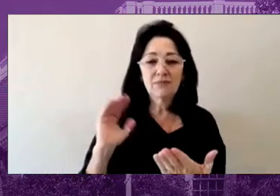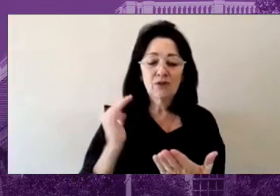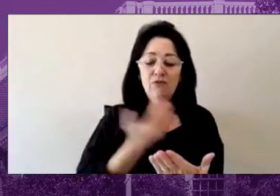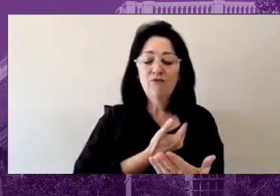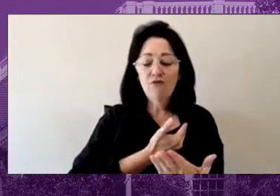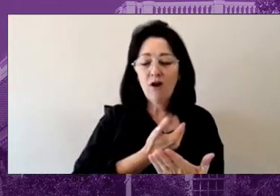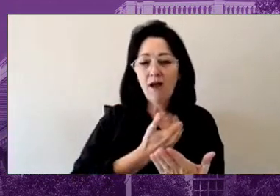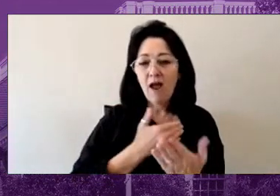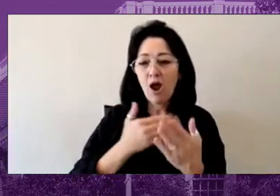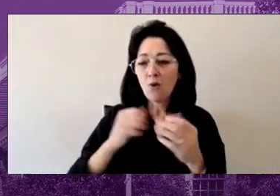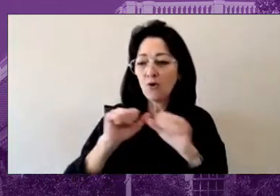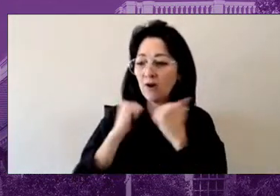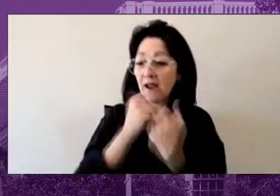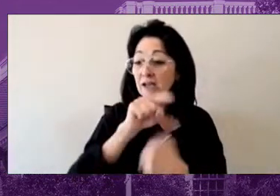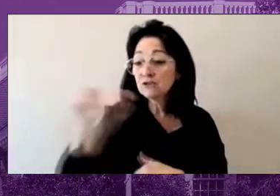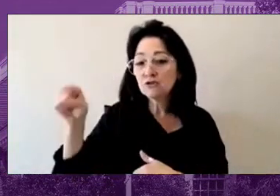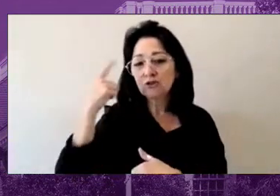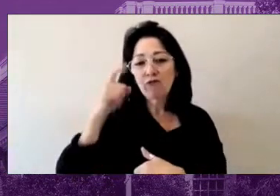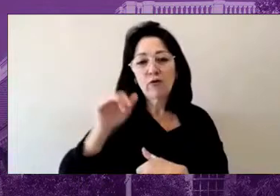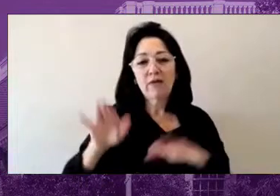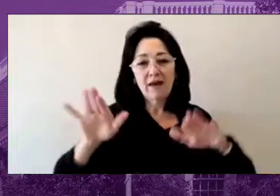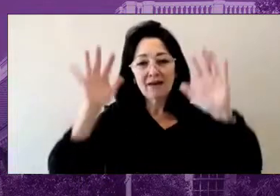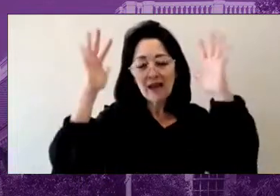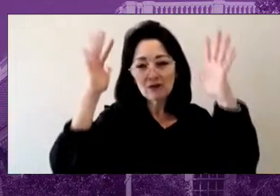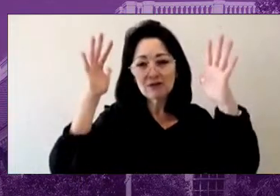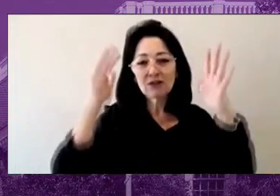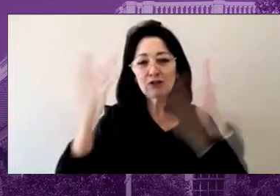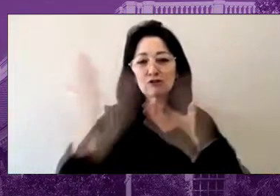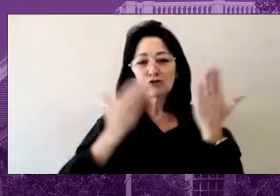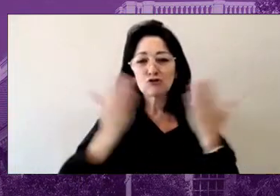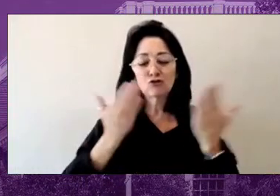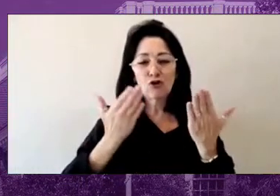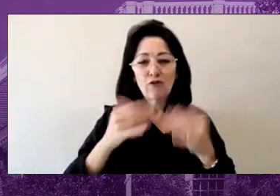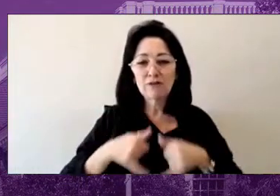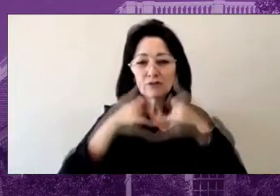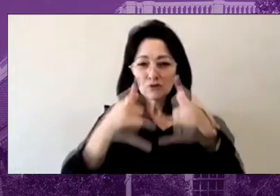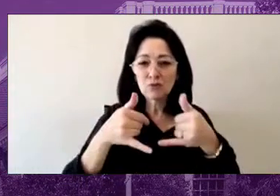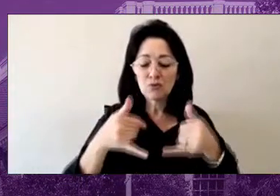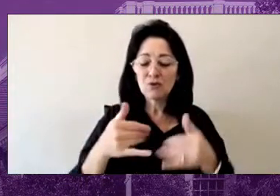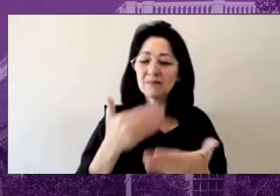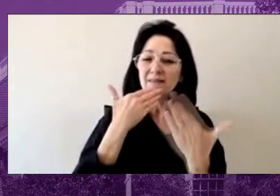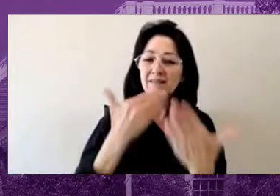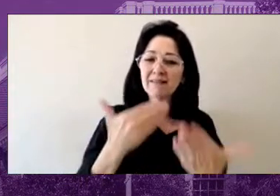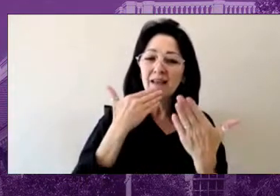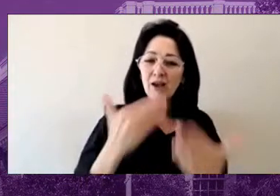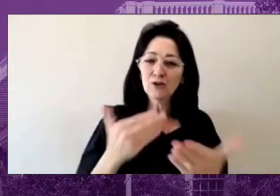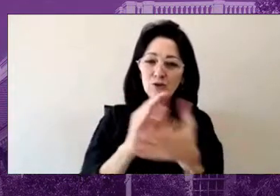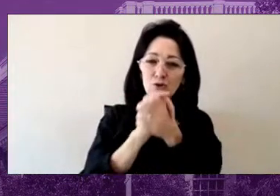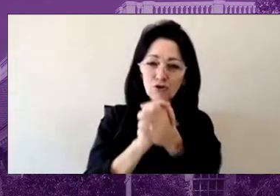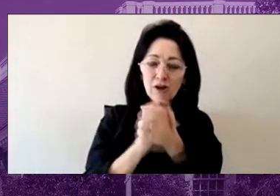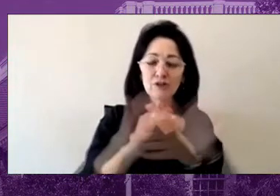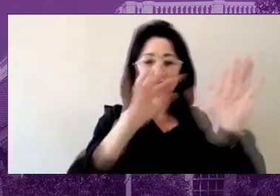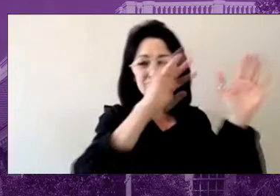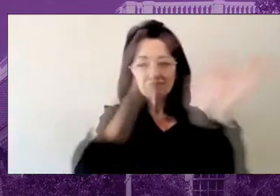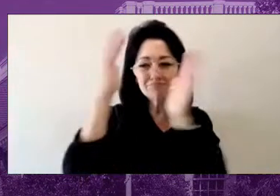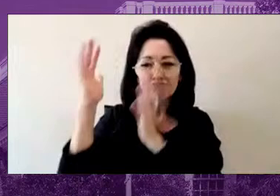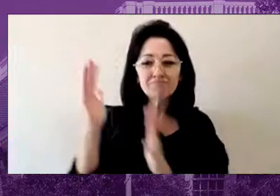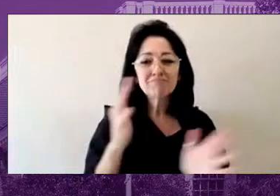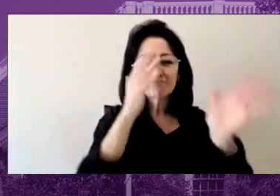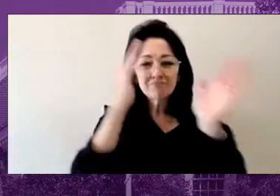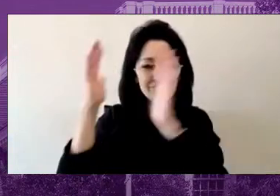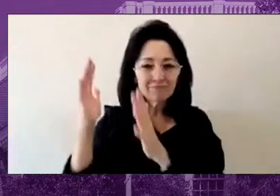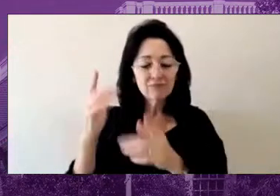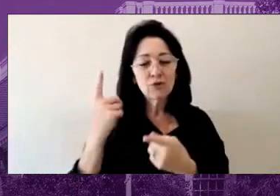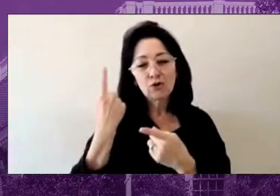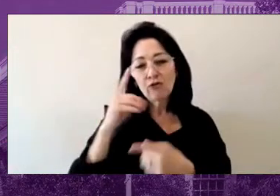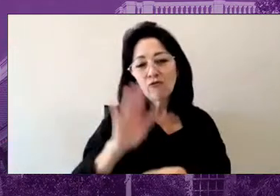you. Thank you, Lori and Mamie. Thank you for congratulating and recognizing your employees, your advocates, your